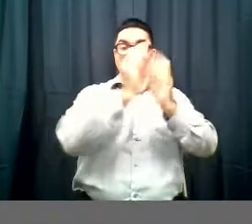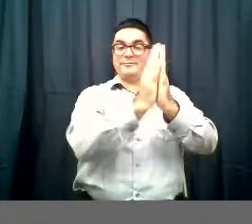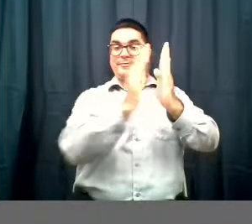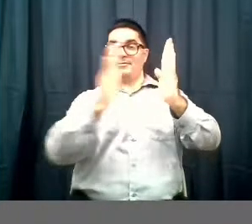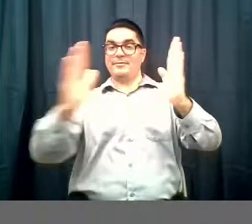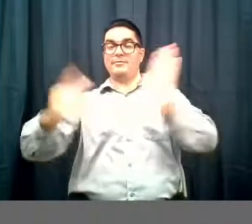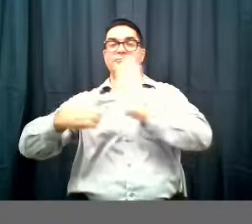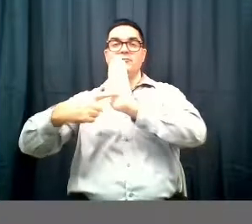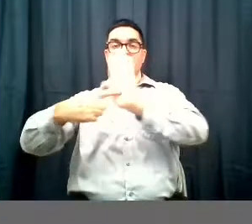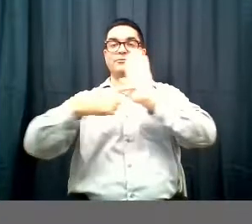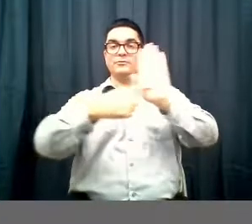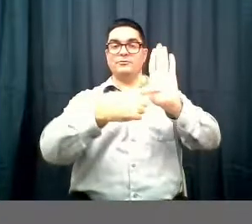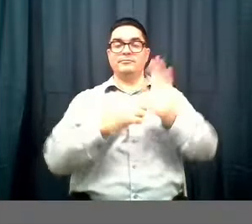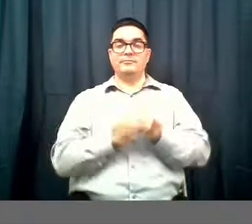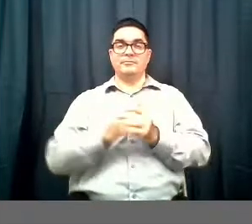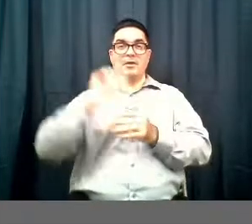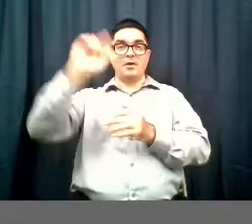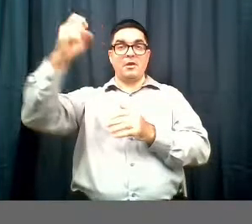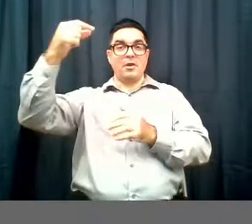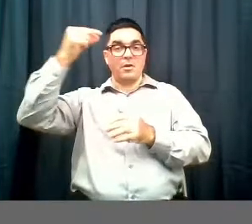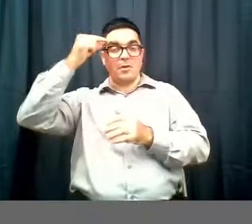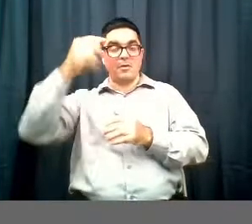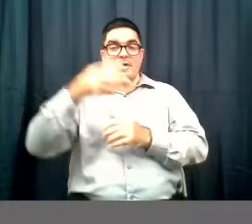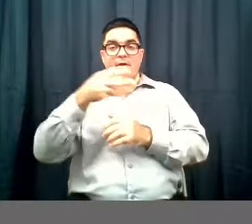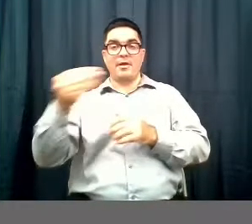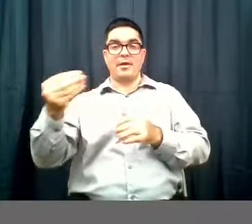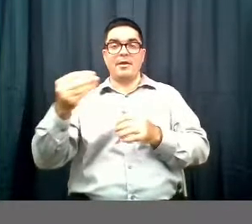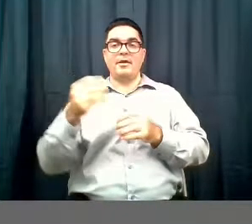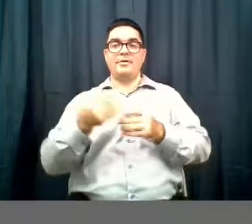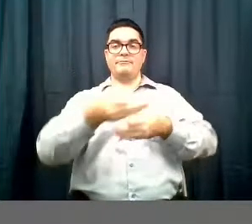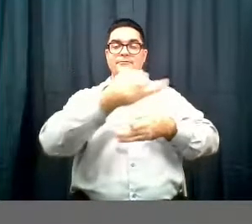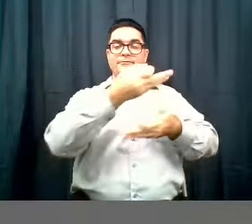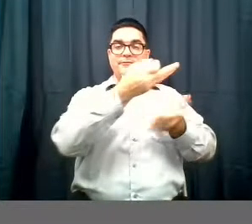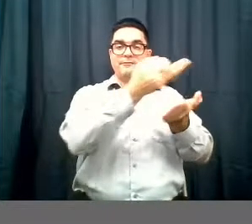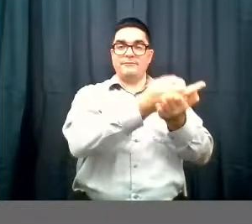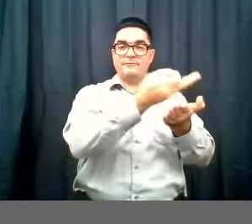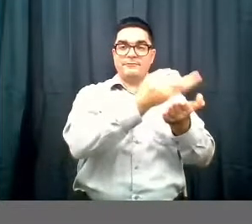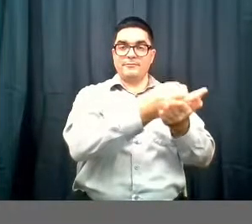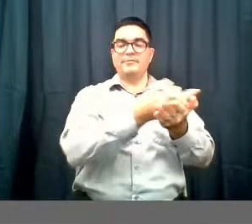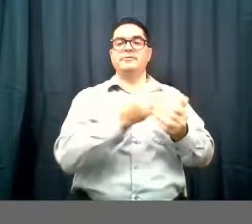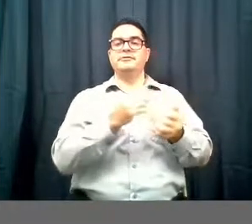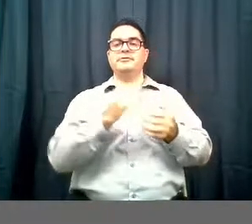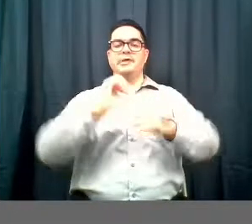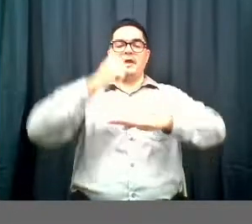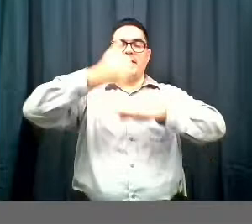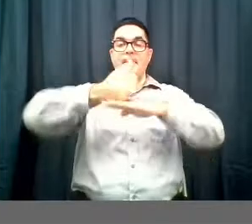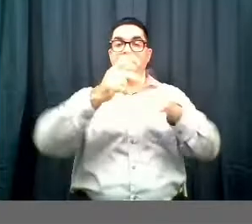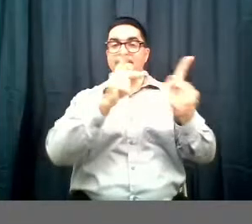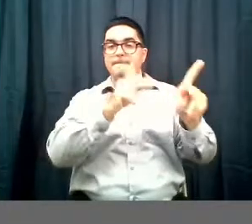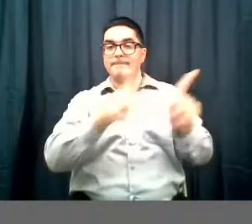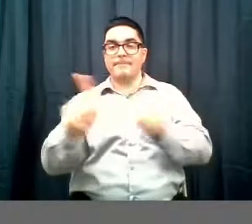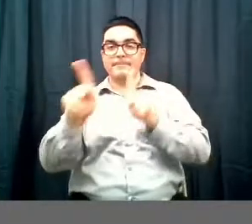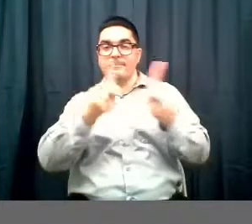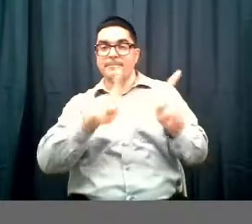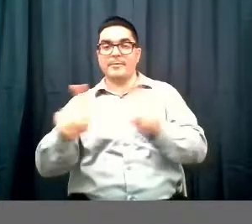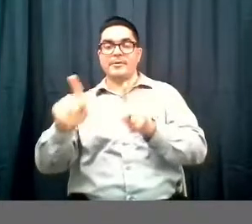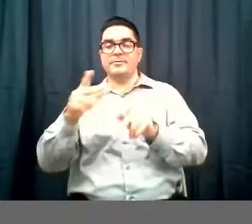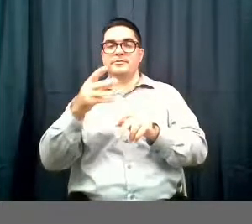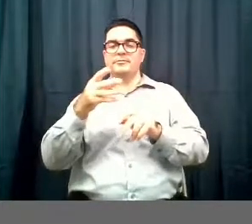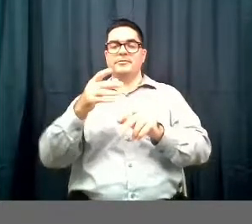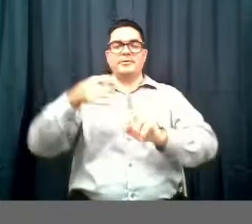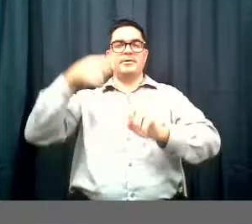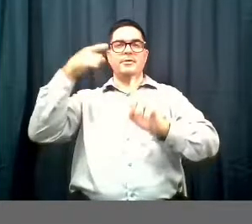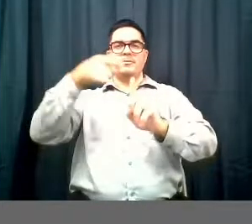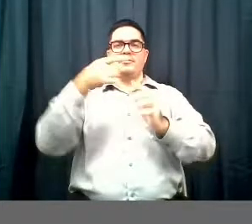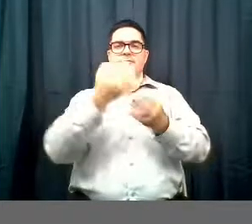create the framework for debt negotiations, providing a strategic plan for operations and economic development and development of those